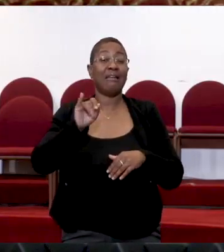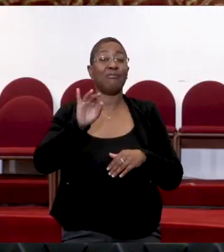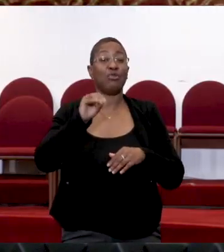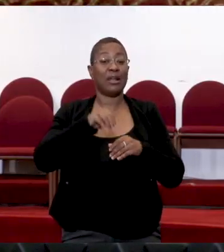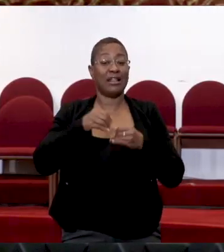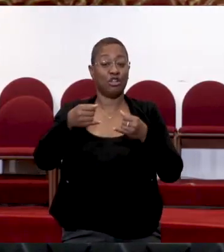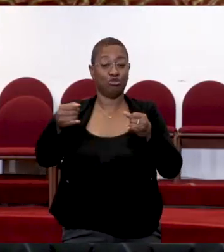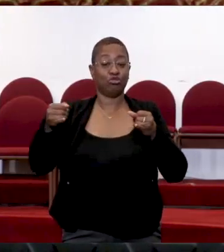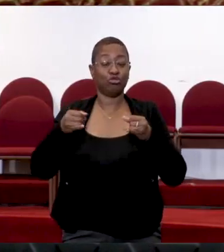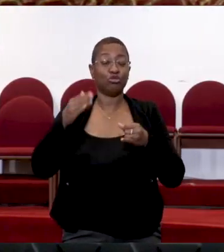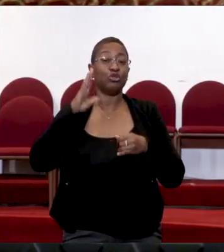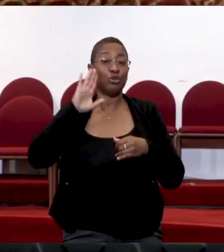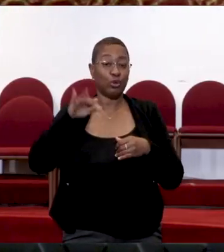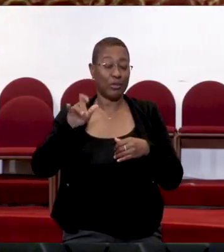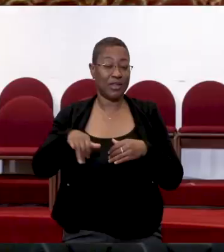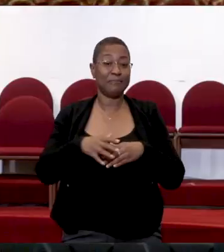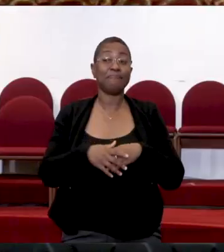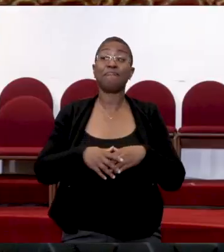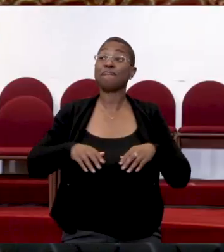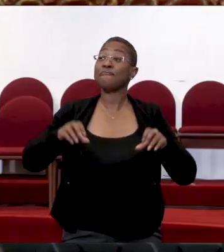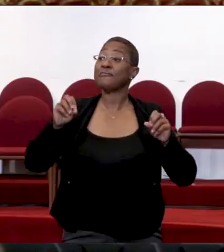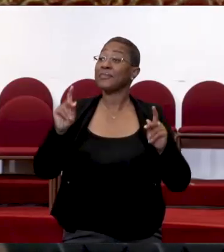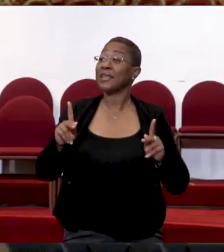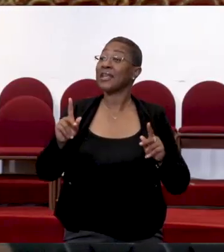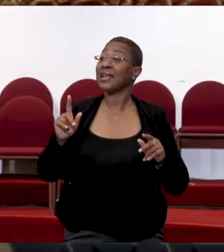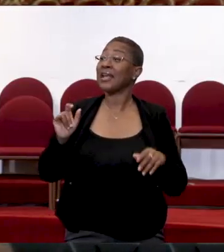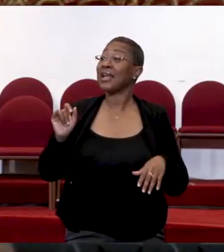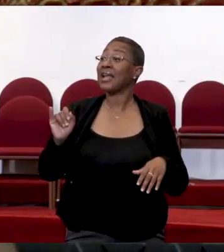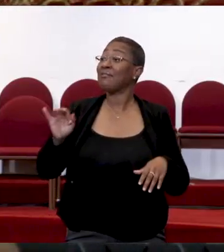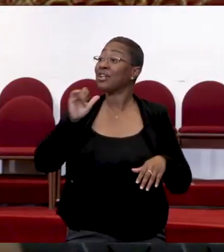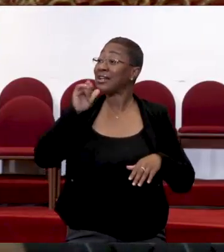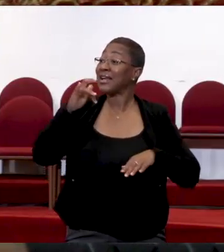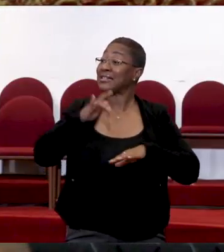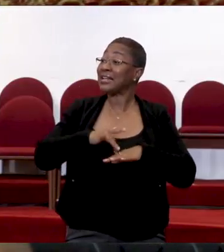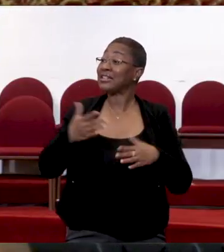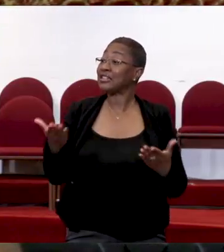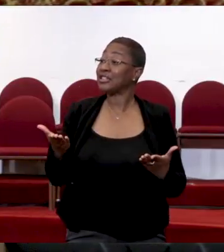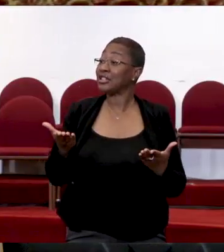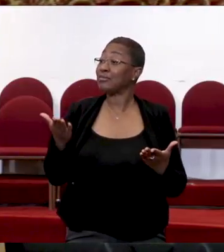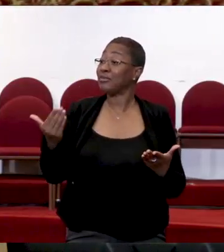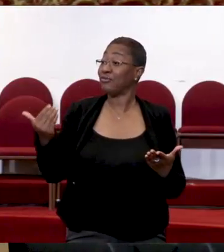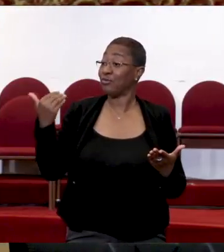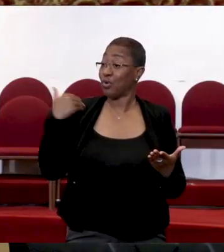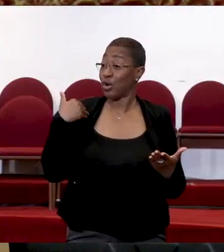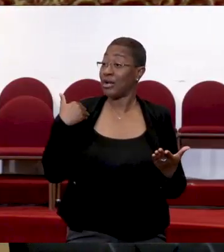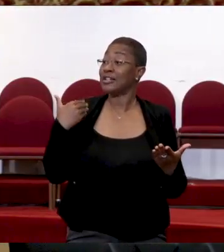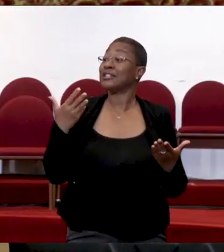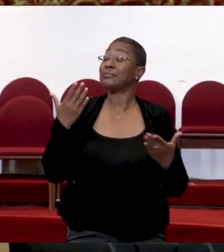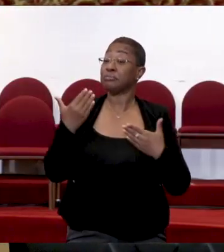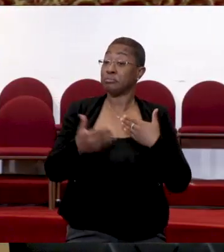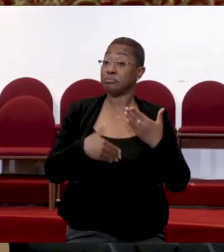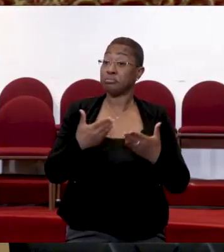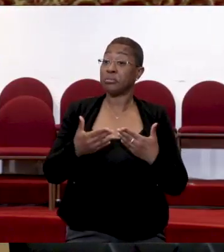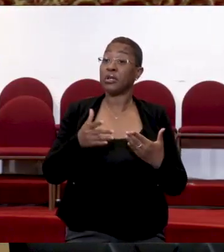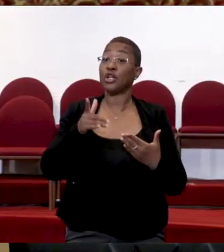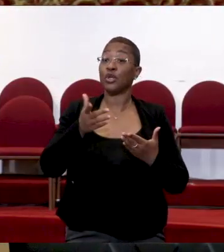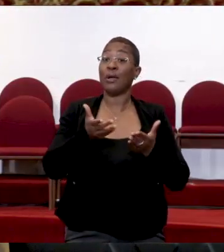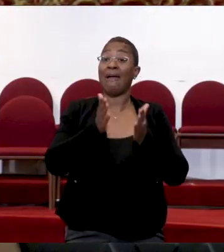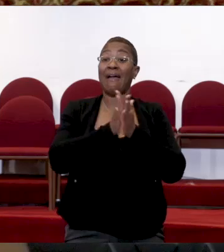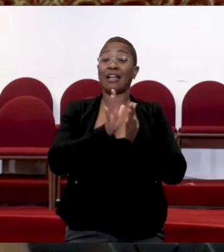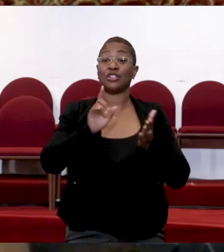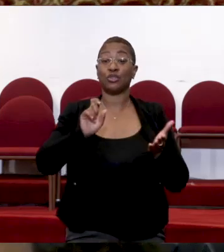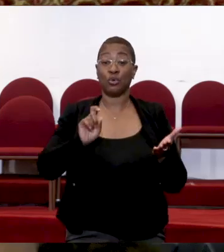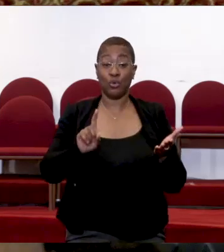that. Okay, so if you haven't been here before, here's how we do this. If you ask your question, we've